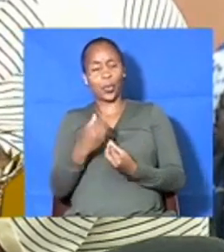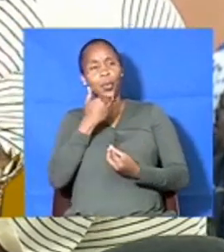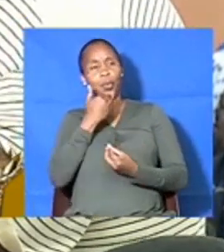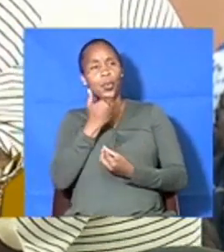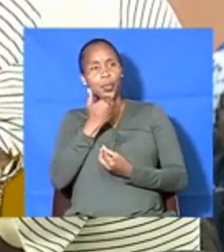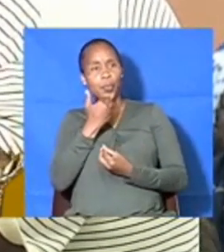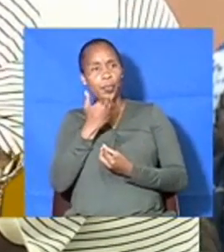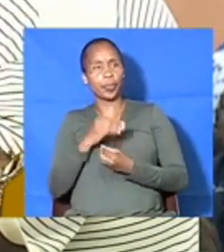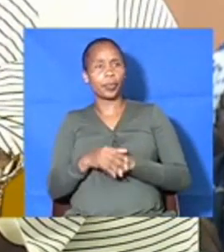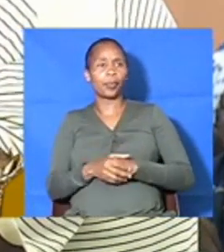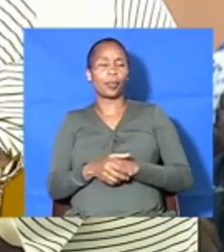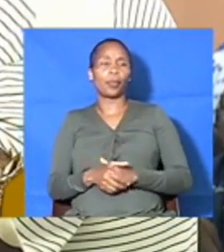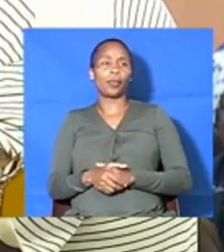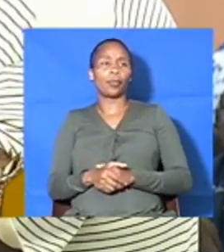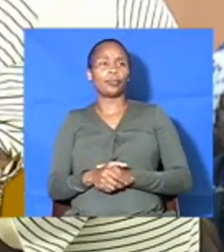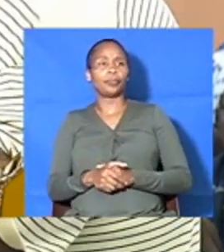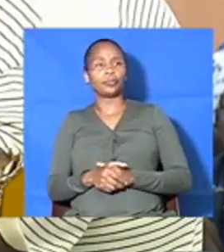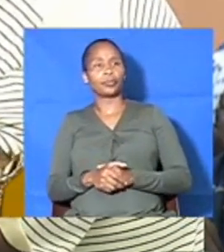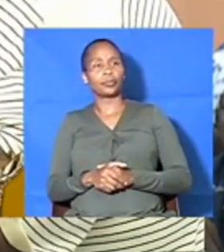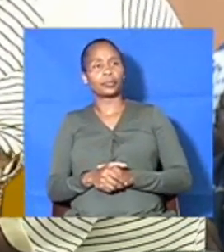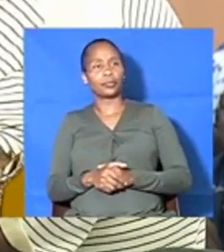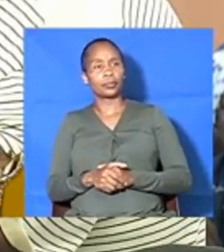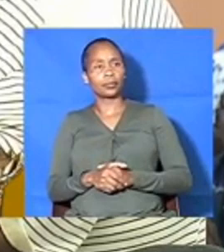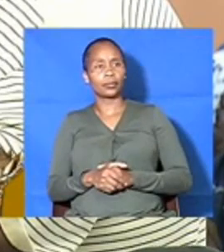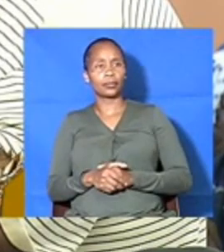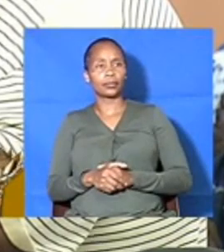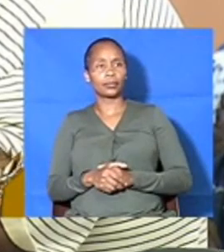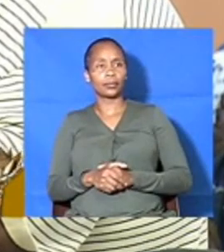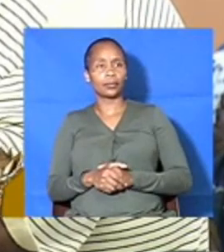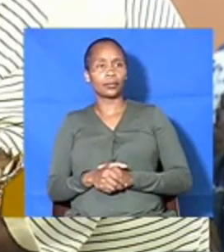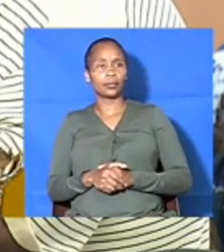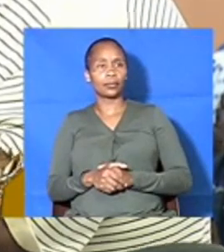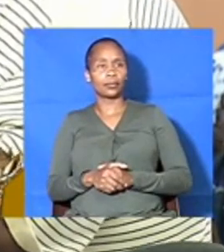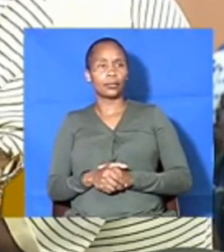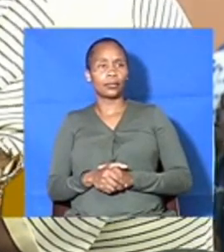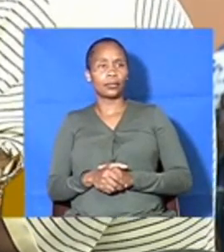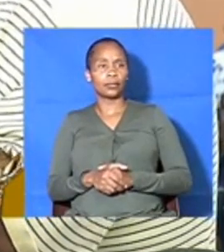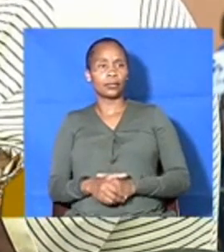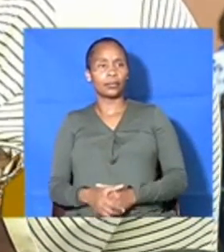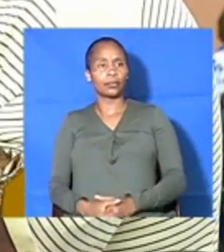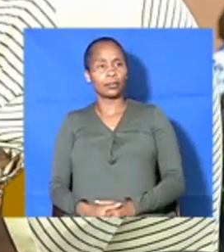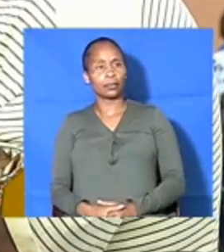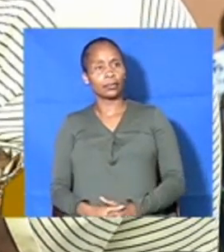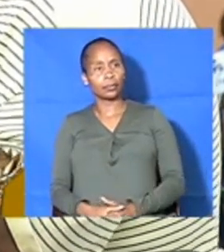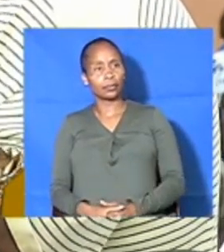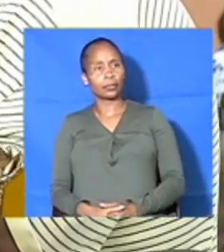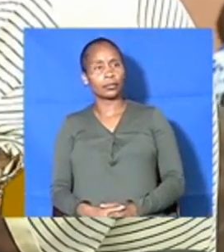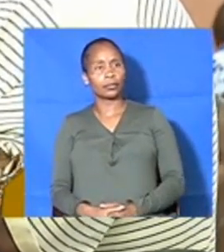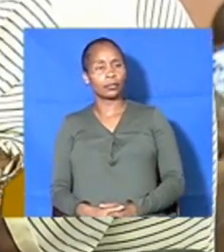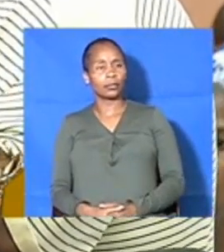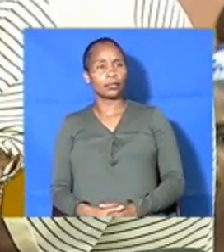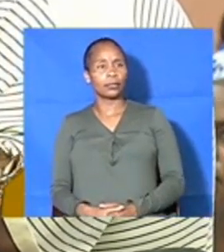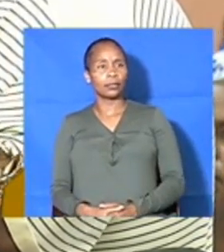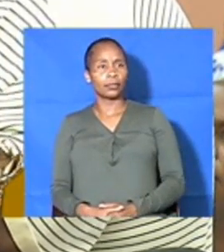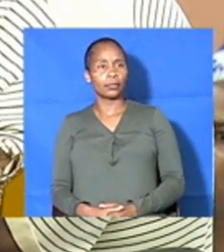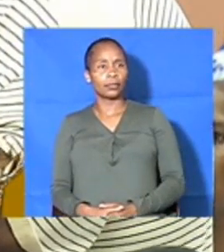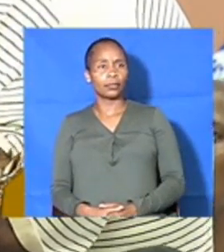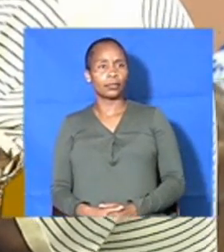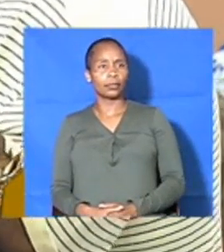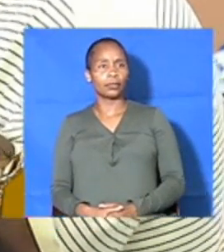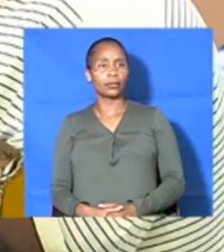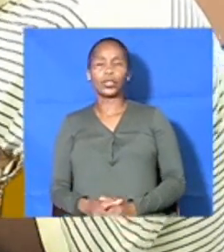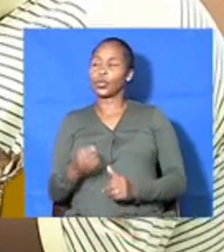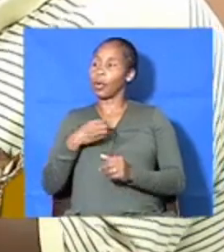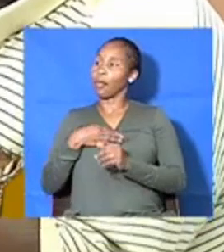Nelson Ramukhola, Nels, my name. My name is Nel Ramukhola. I will apologize for my voice.